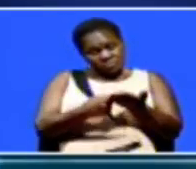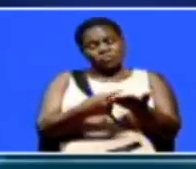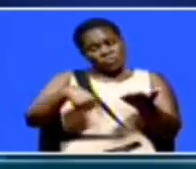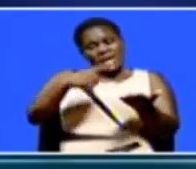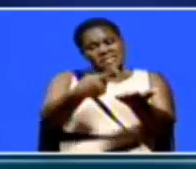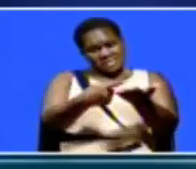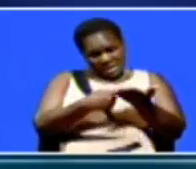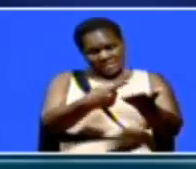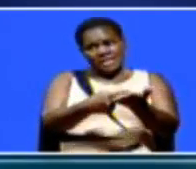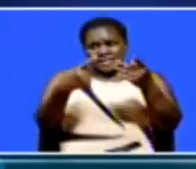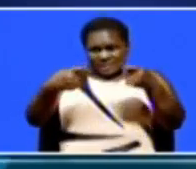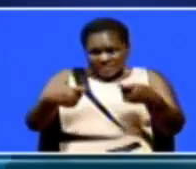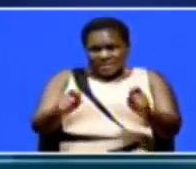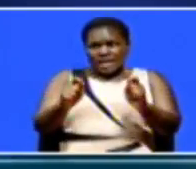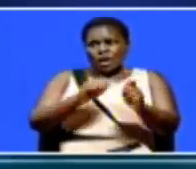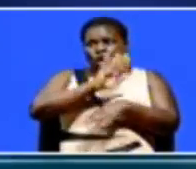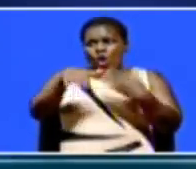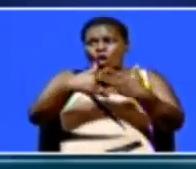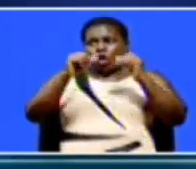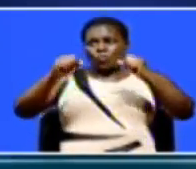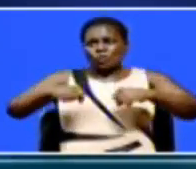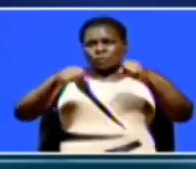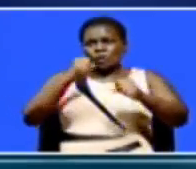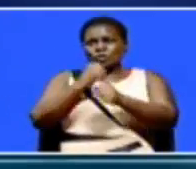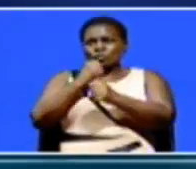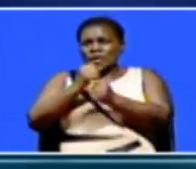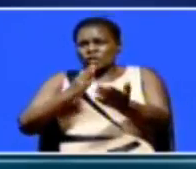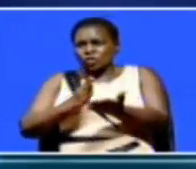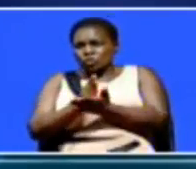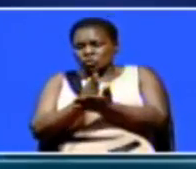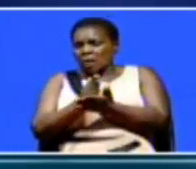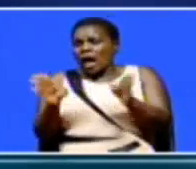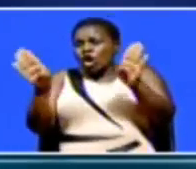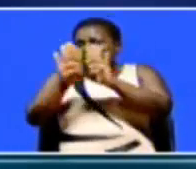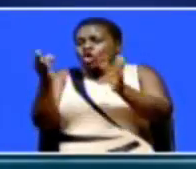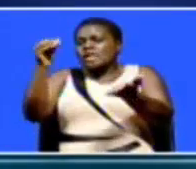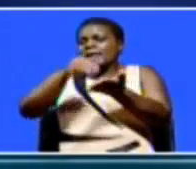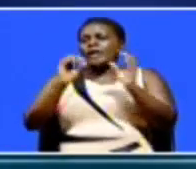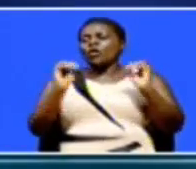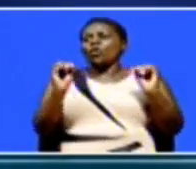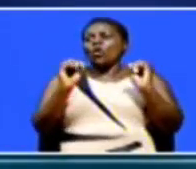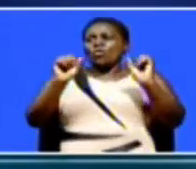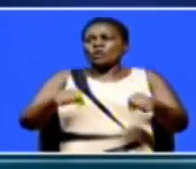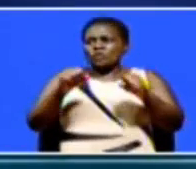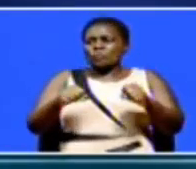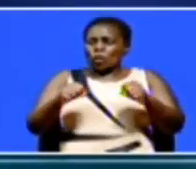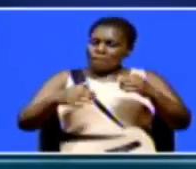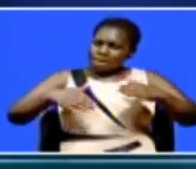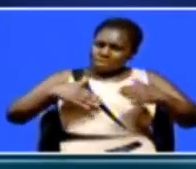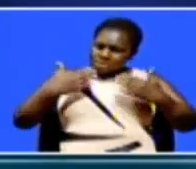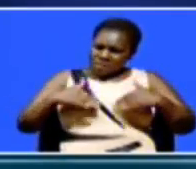table. But we are trying as much as we can to ensure that that is not what we do, if we can get people